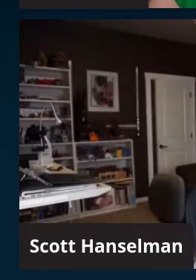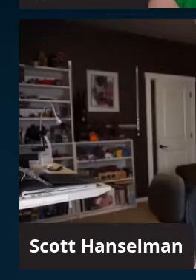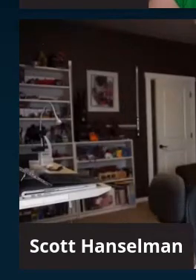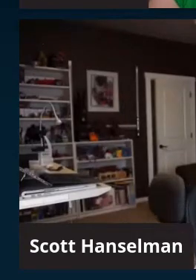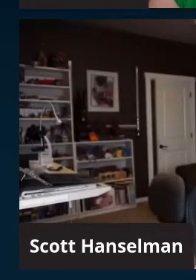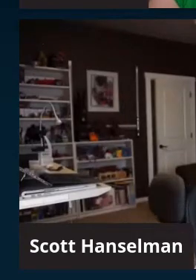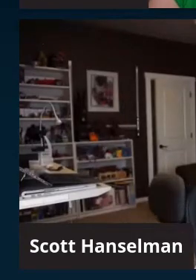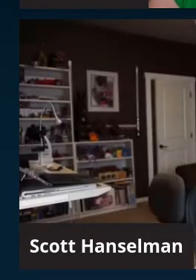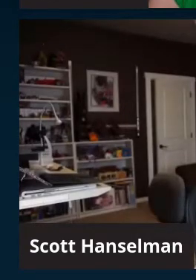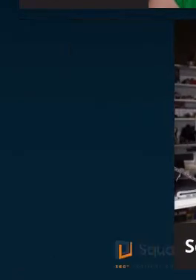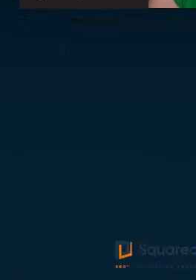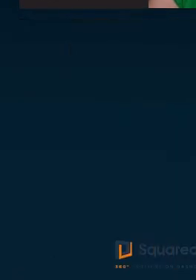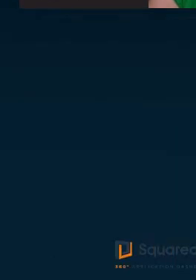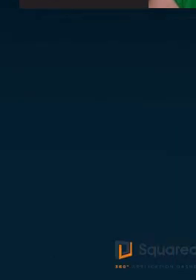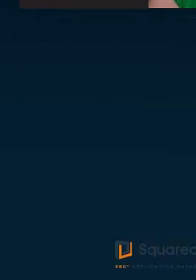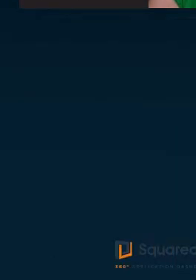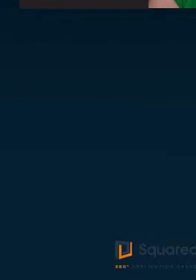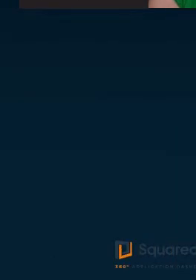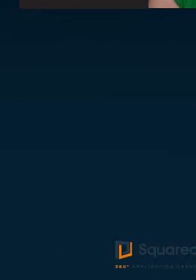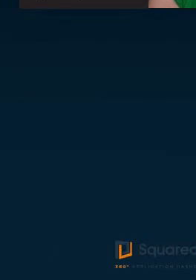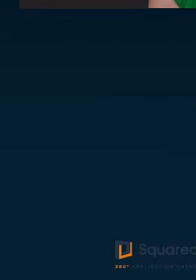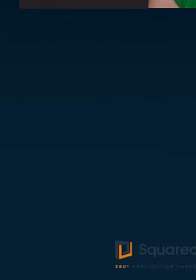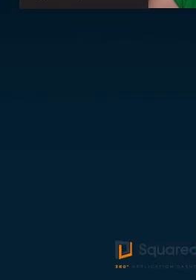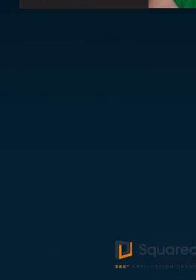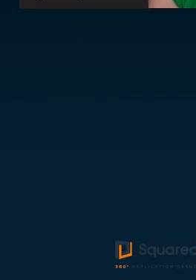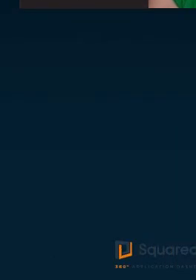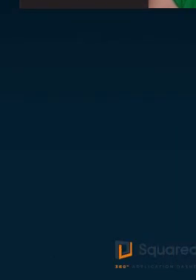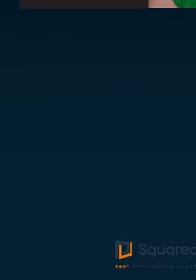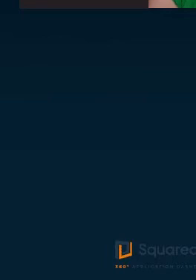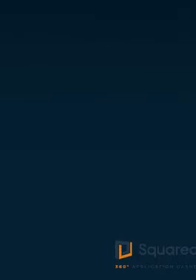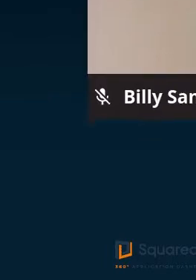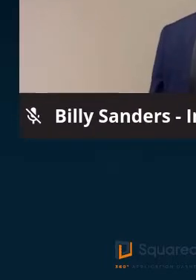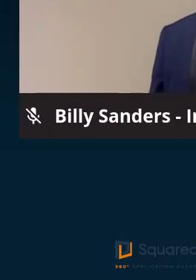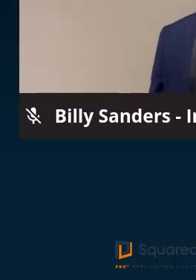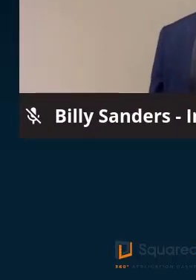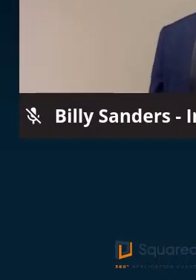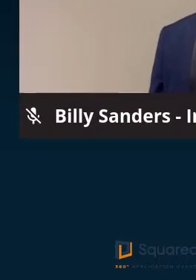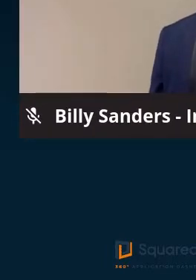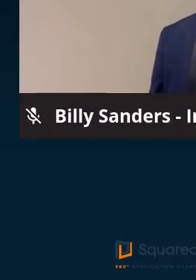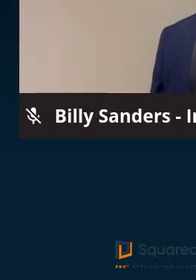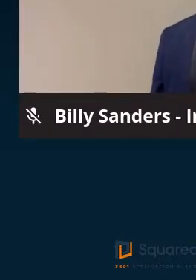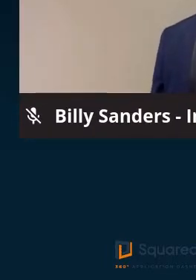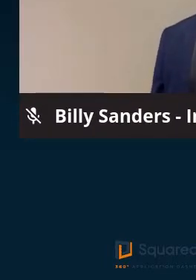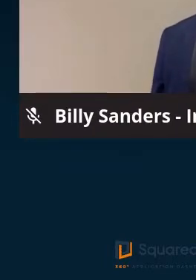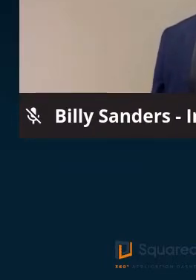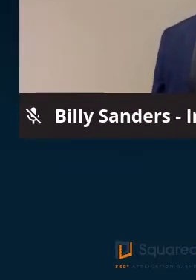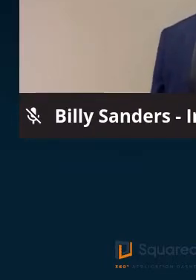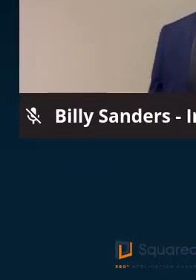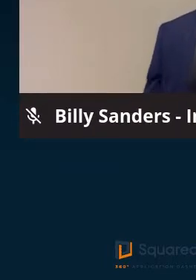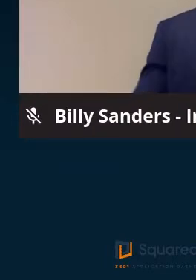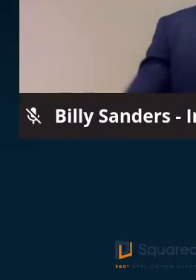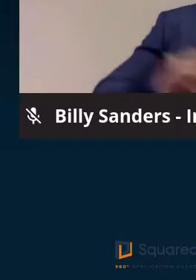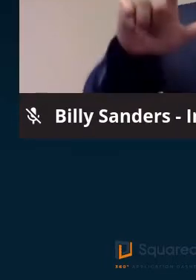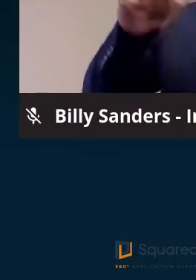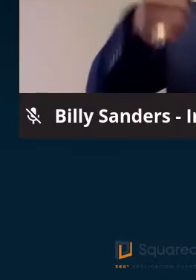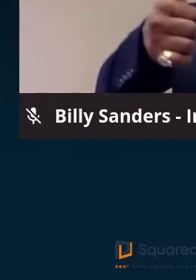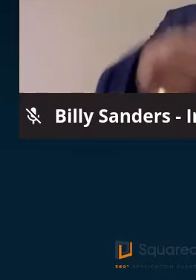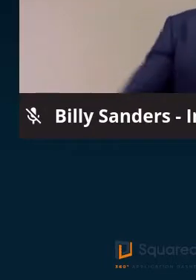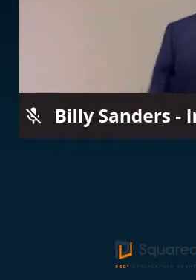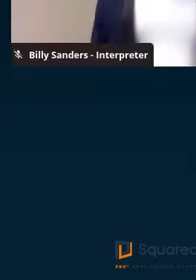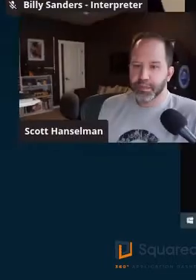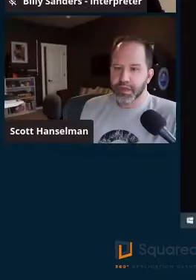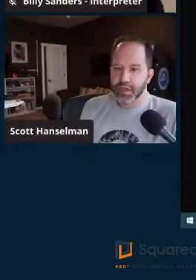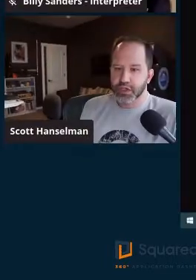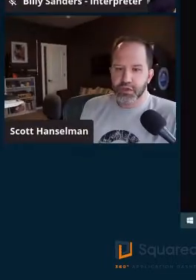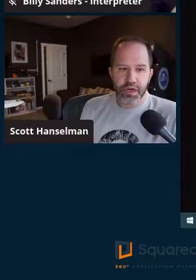my best. All right, share screen, sharing screen, and here we go. So we'll